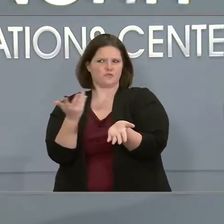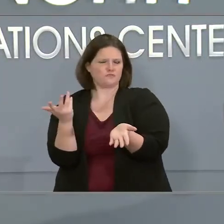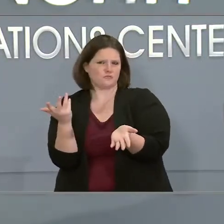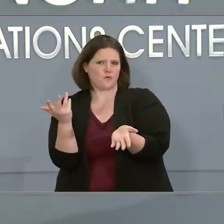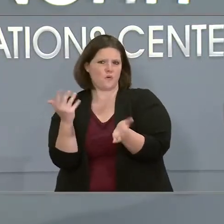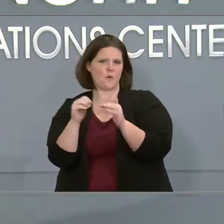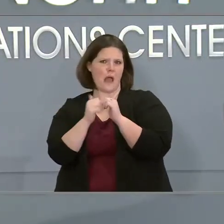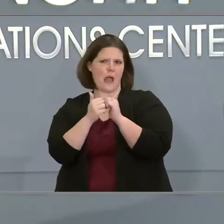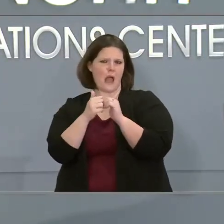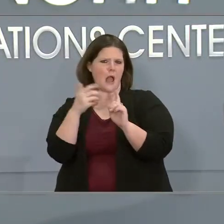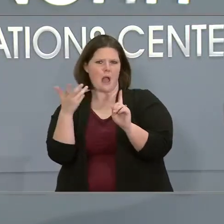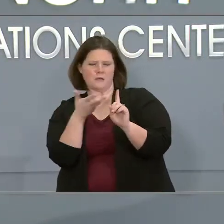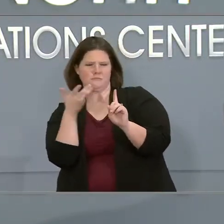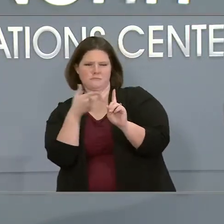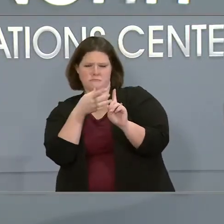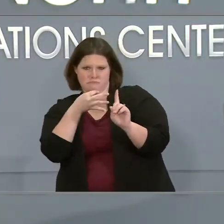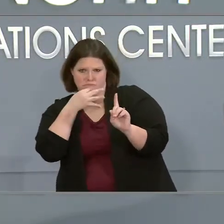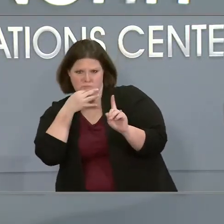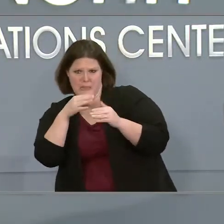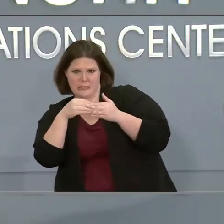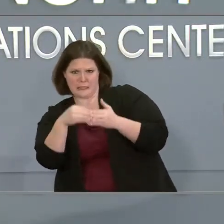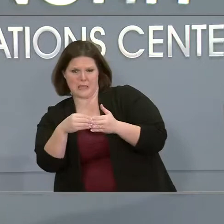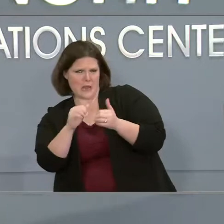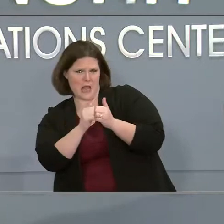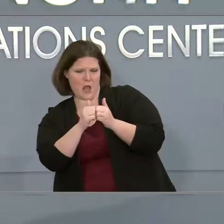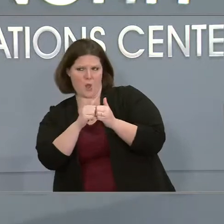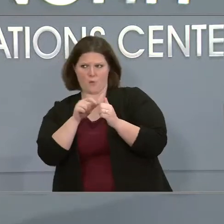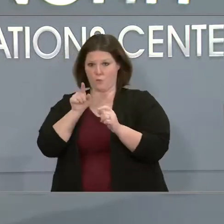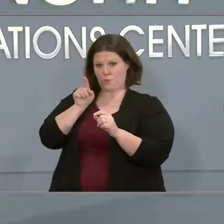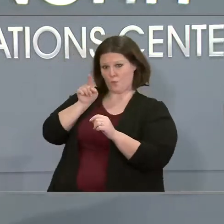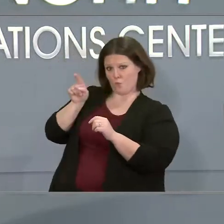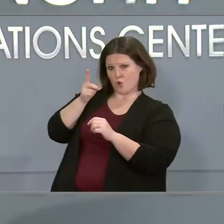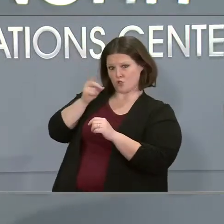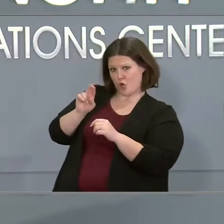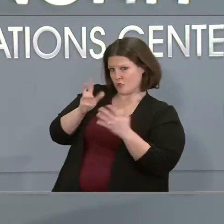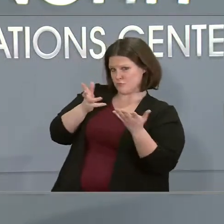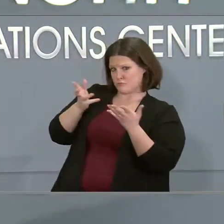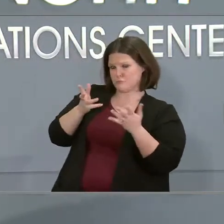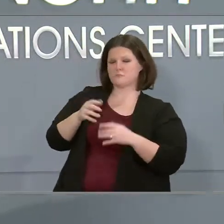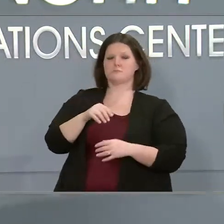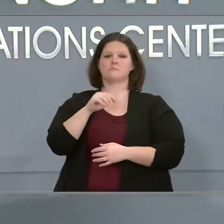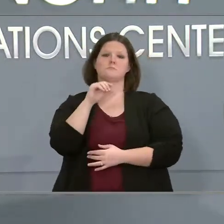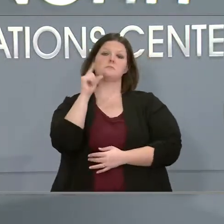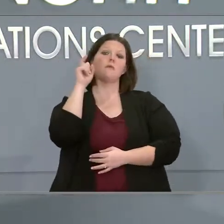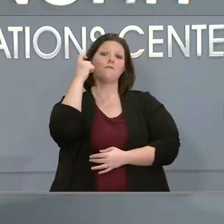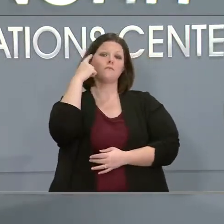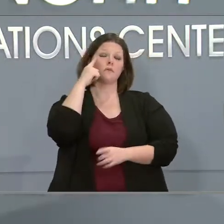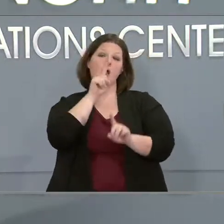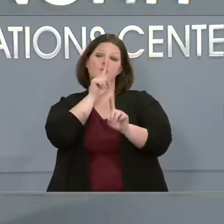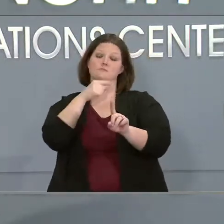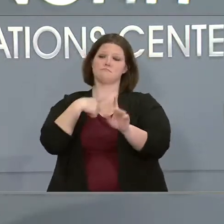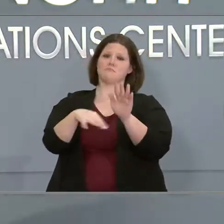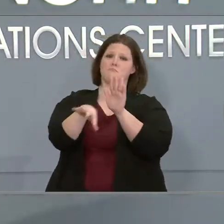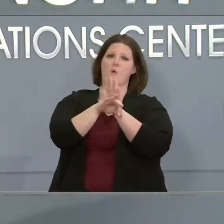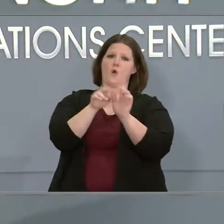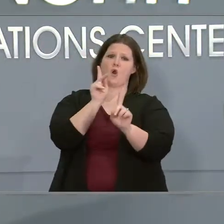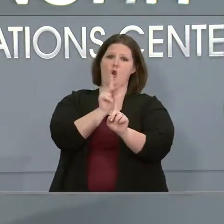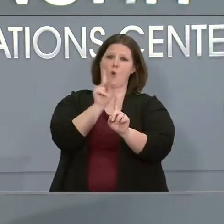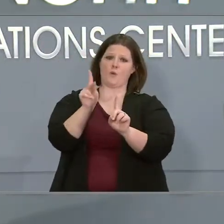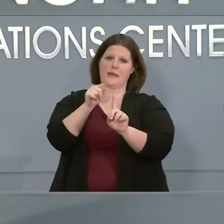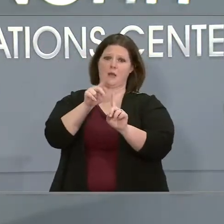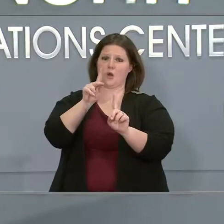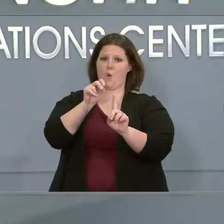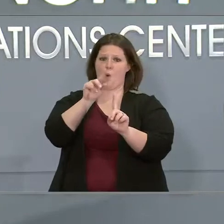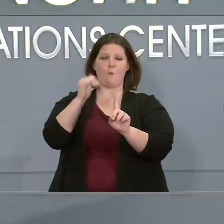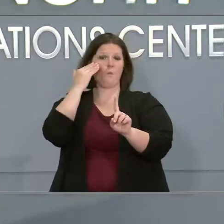Carolinians who may say, well, he's not a doctor, how can he lead us in the pandemic? Well, first, I'm appointing Cody Kinsley because he is the most